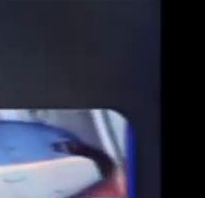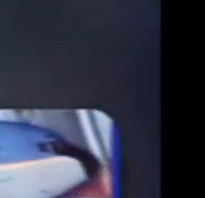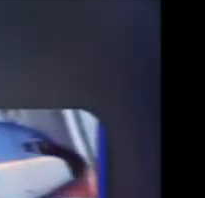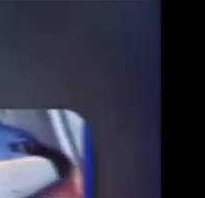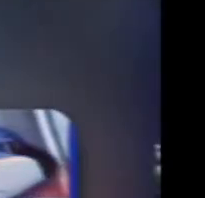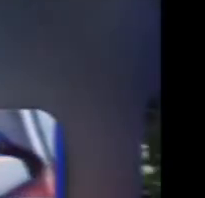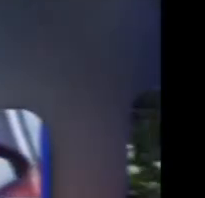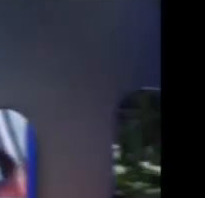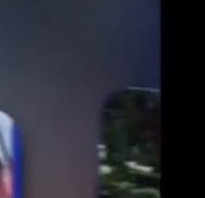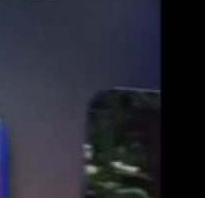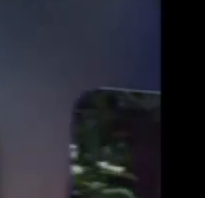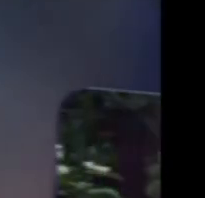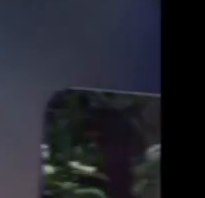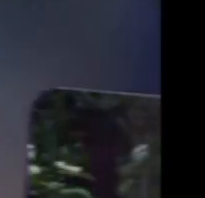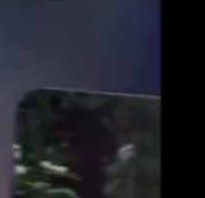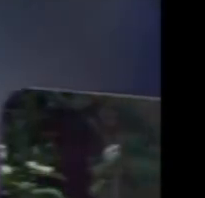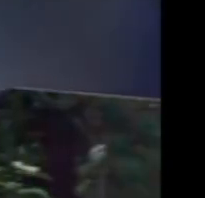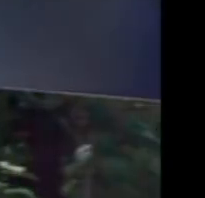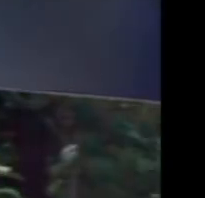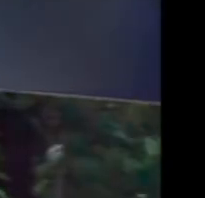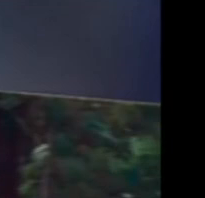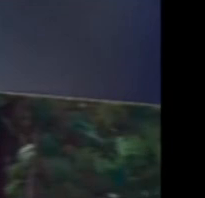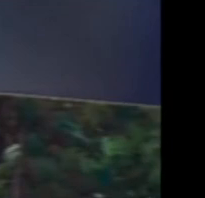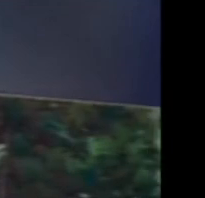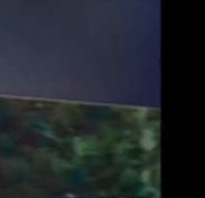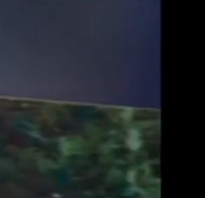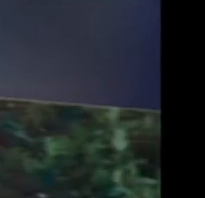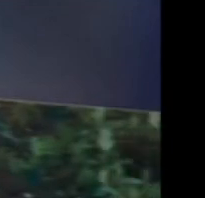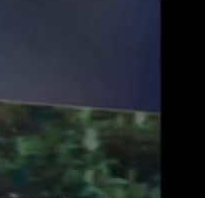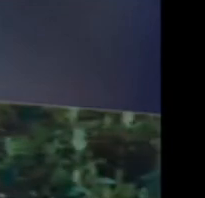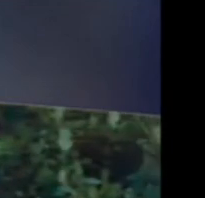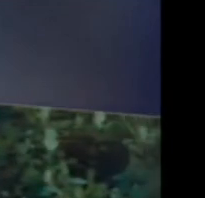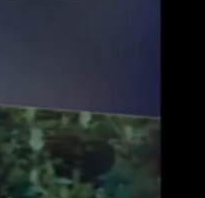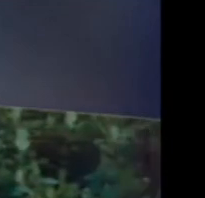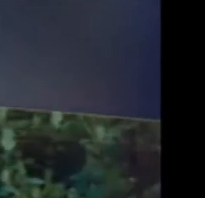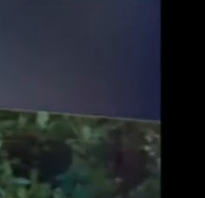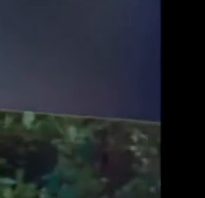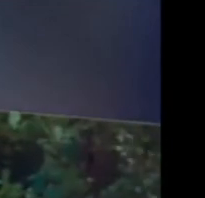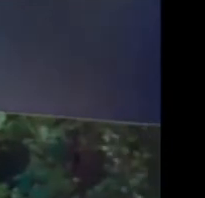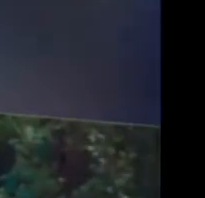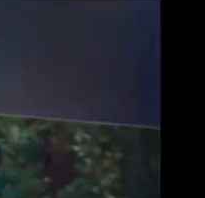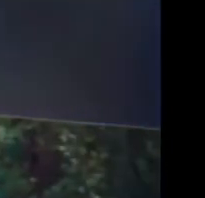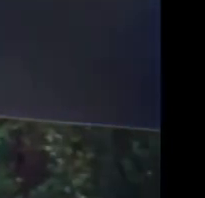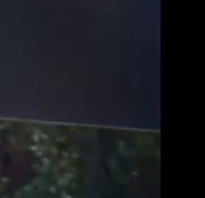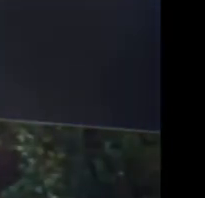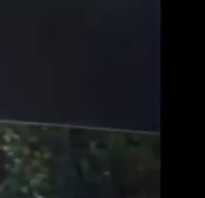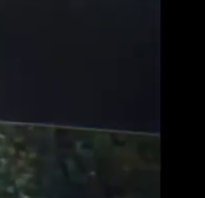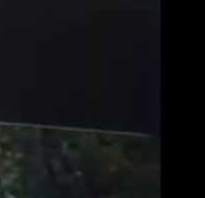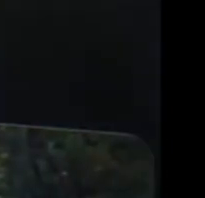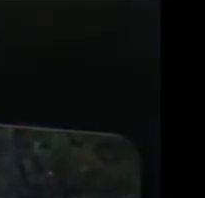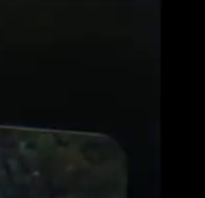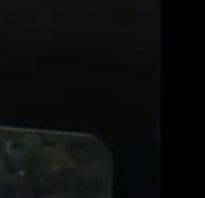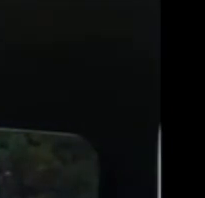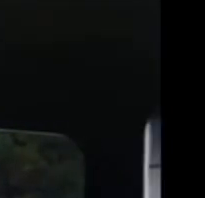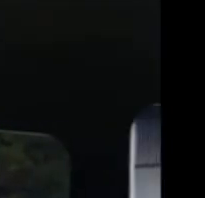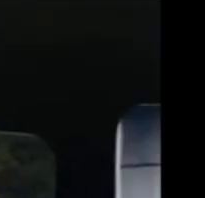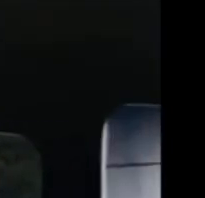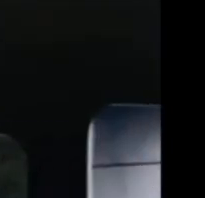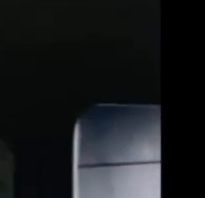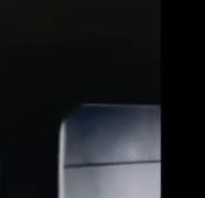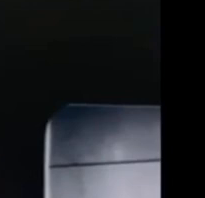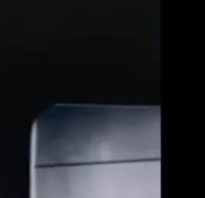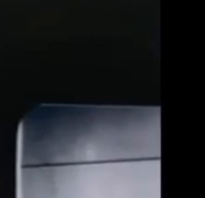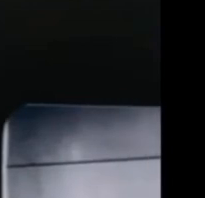worn out boots, lost in a scene on the latest news. Enemy fire brought